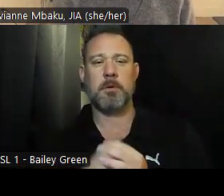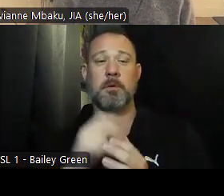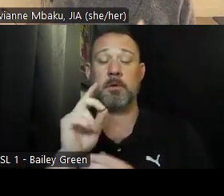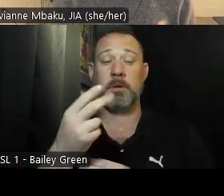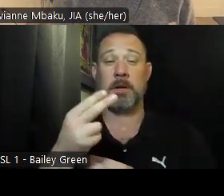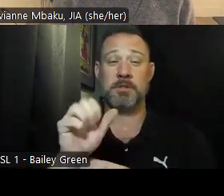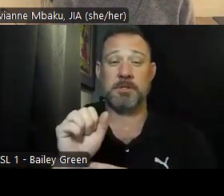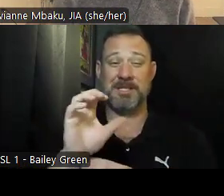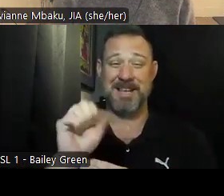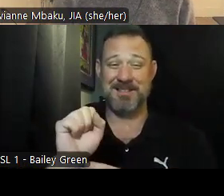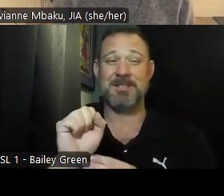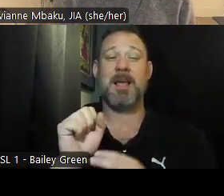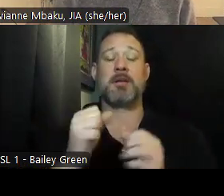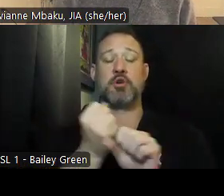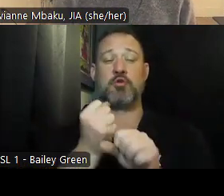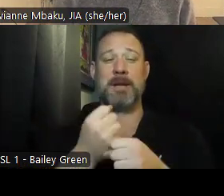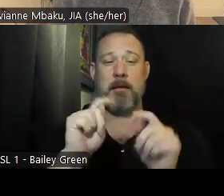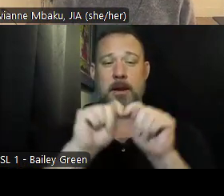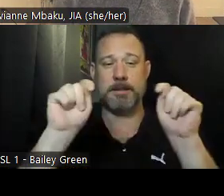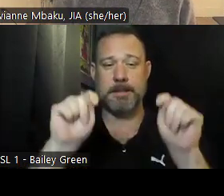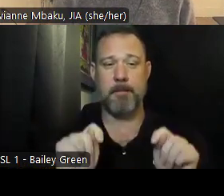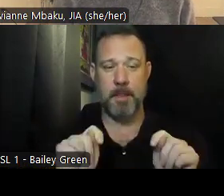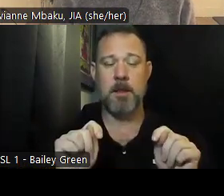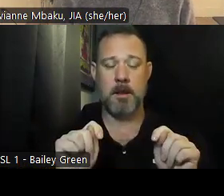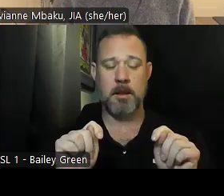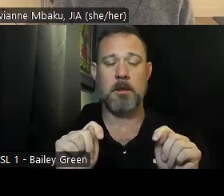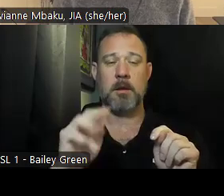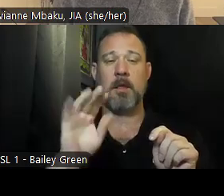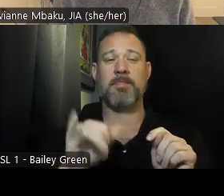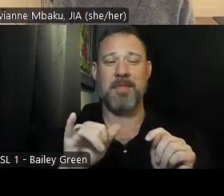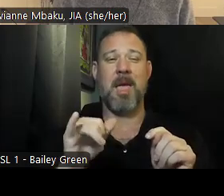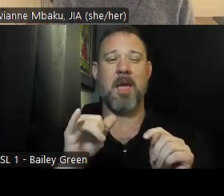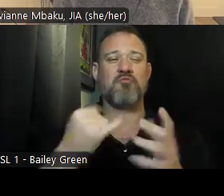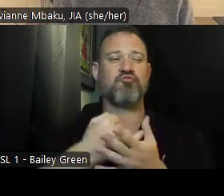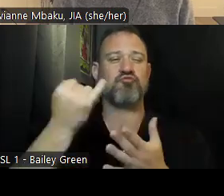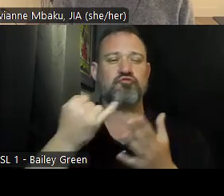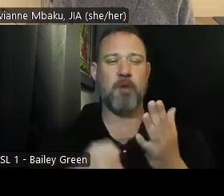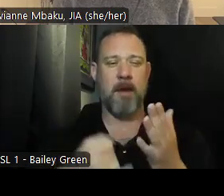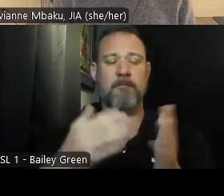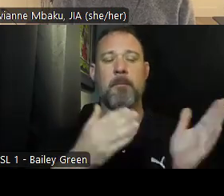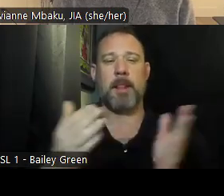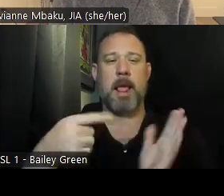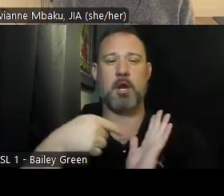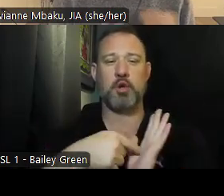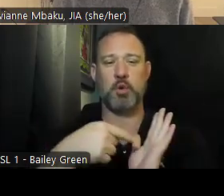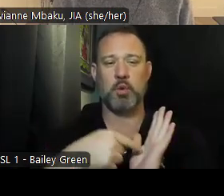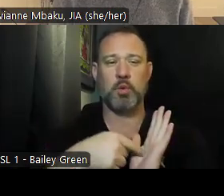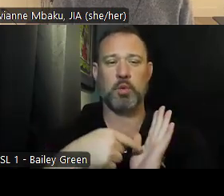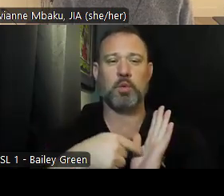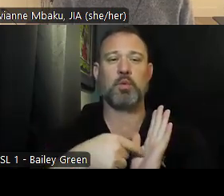DHCS has created a template, and the draft plans are due